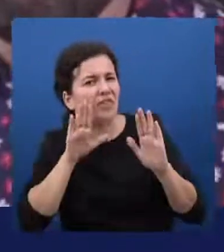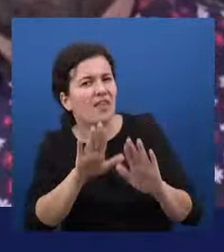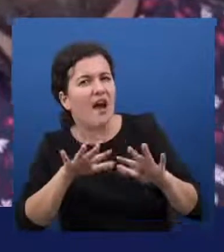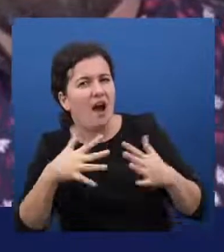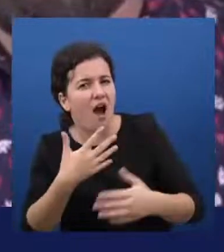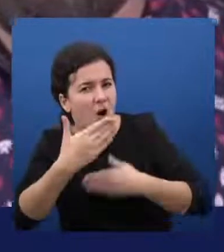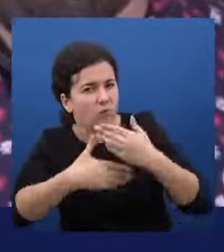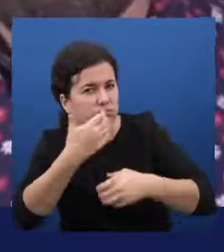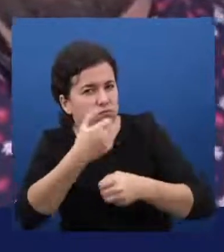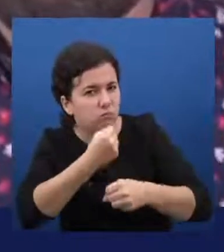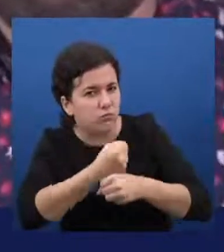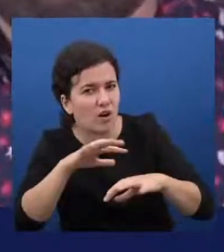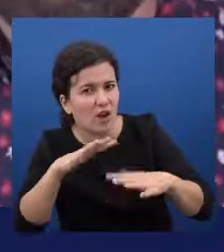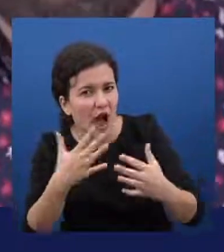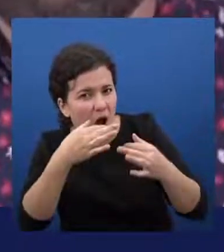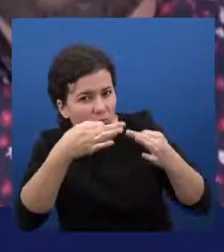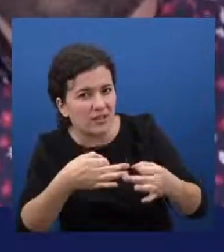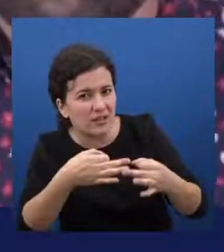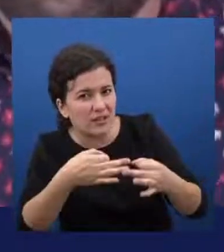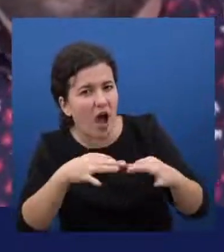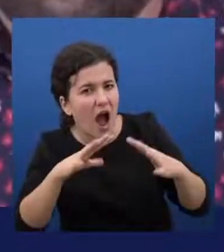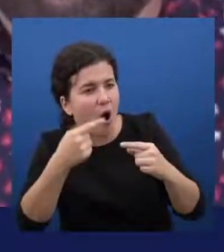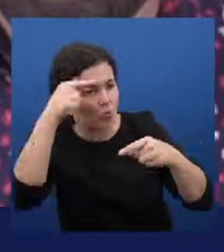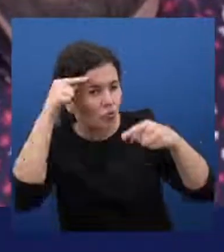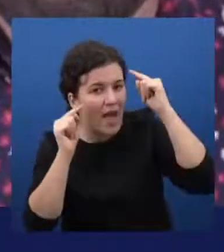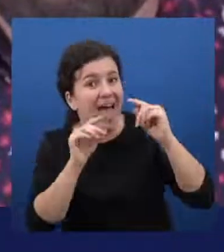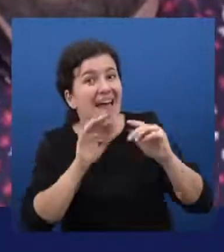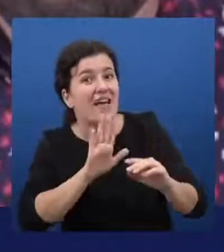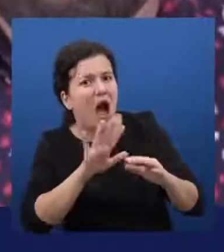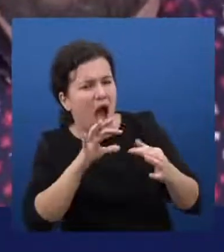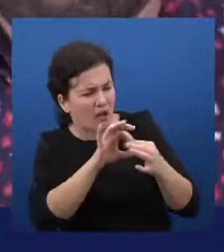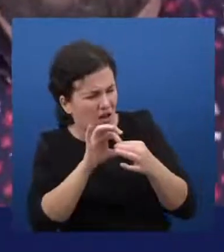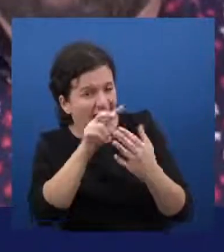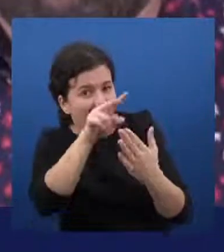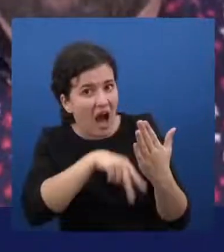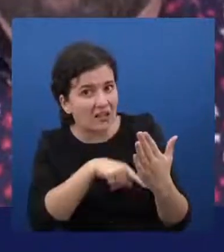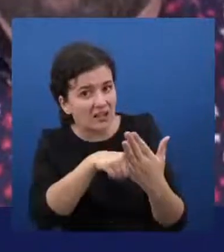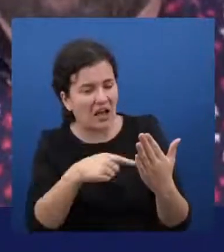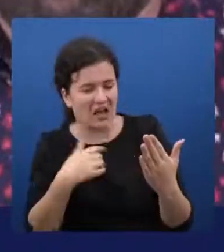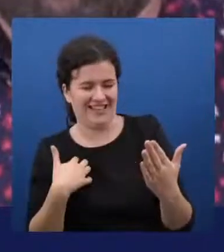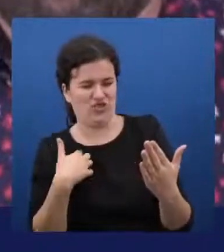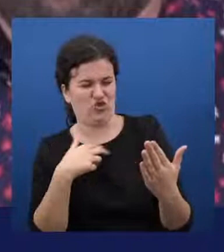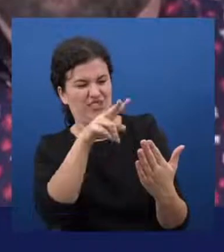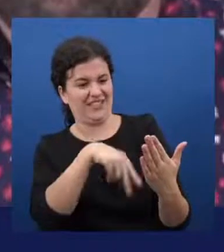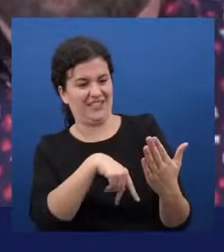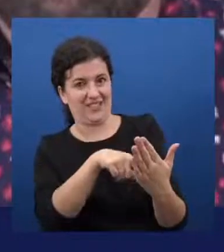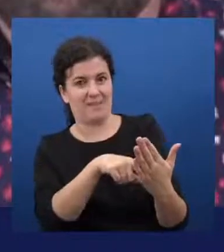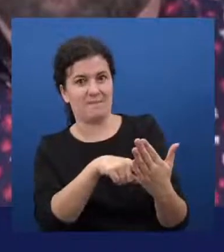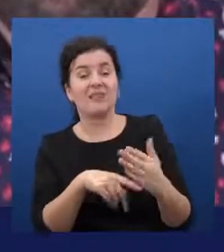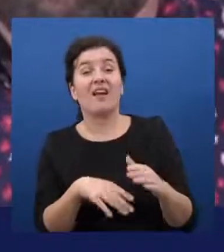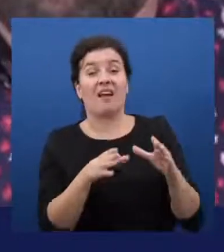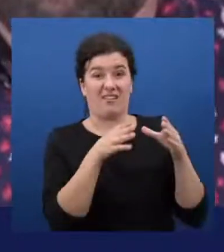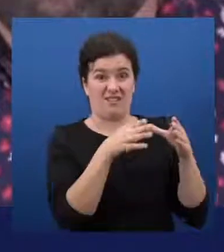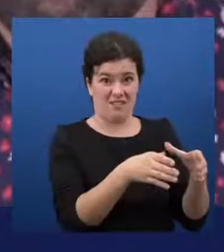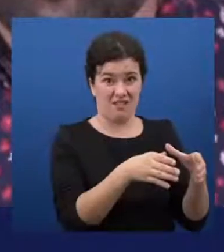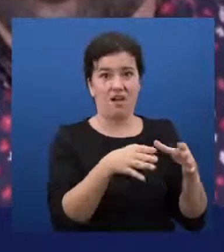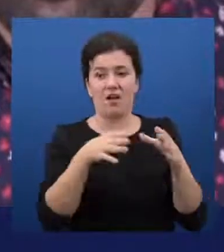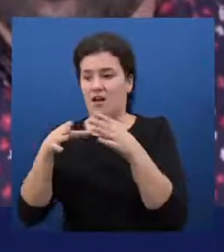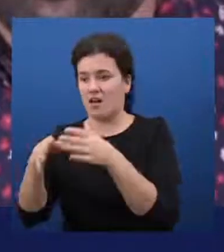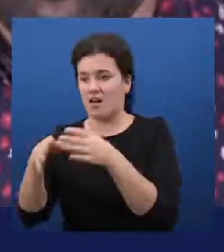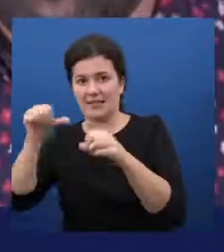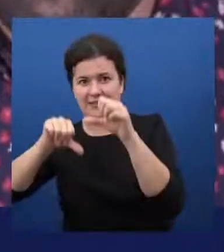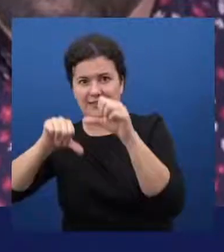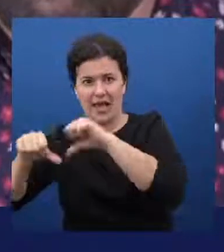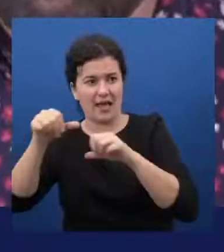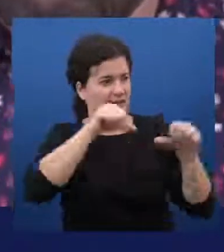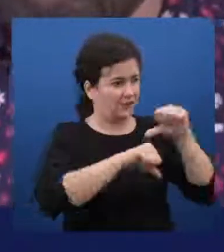trees to explore the neural net. Like, it's just interesting to me that those two disciplines feed against each other ultimately, or